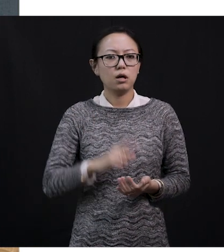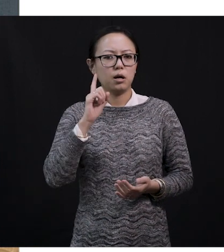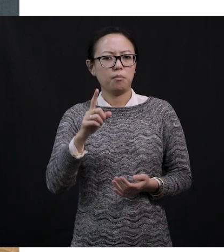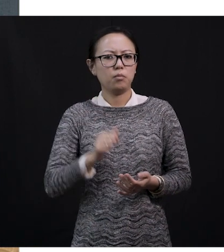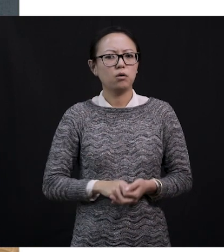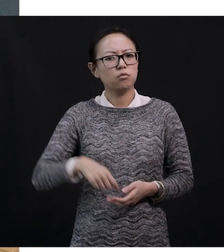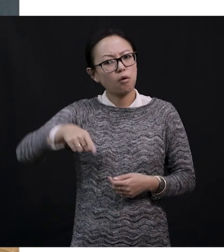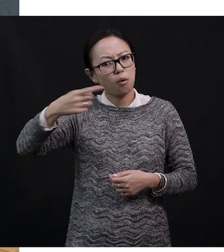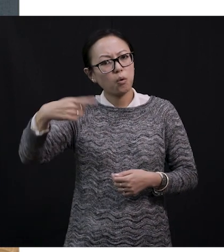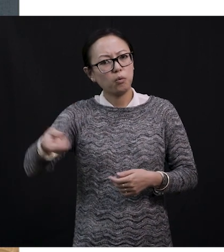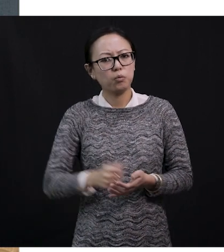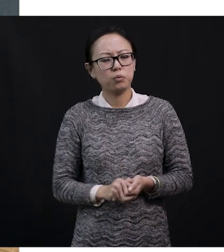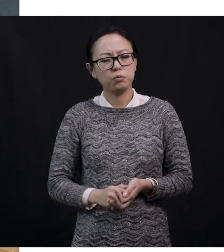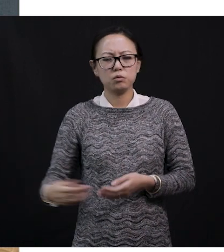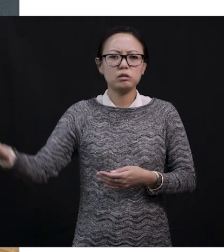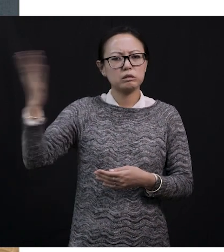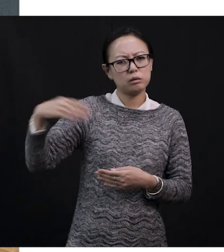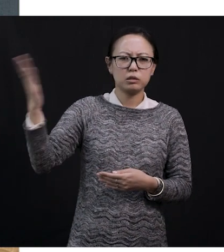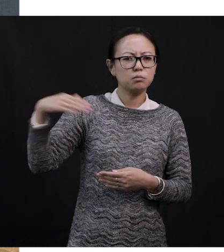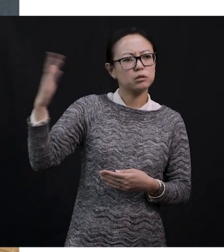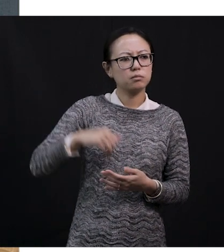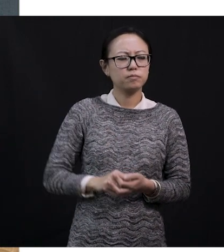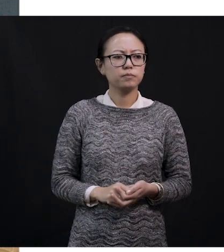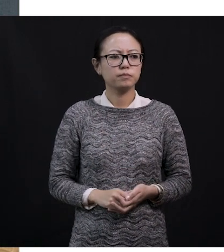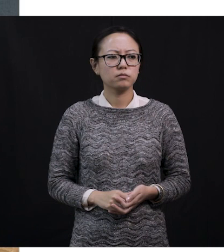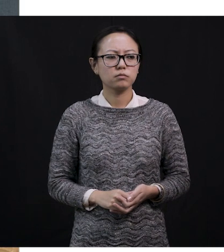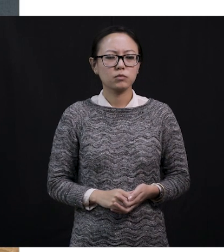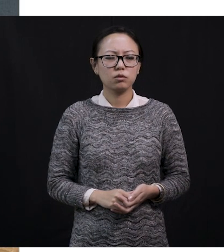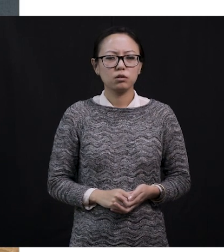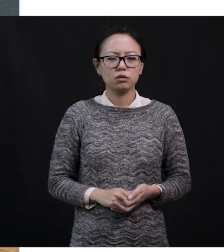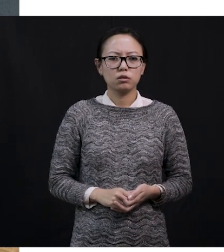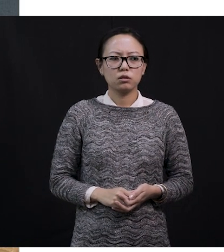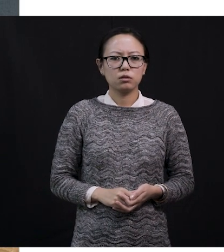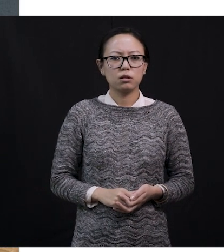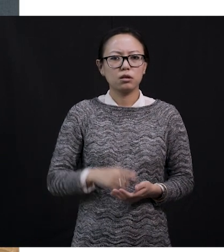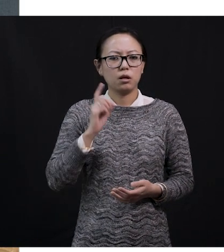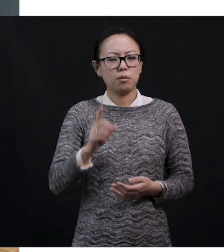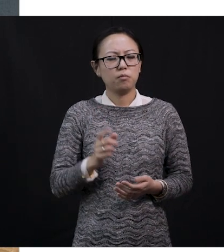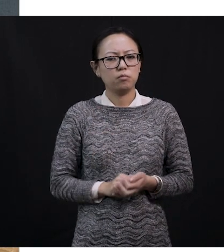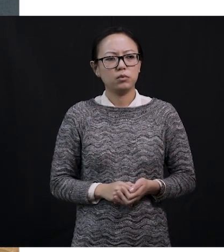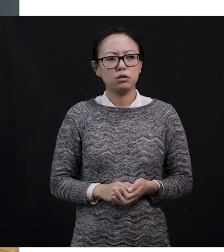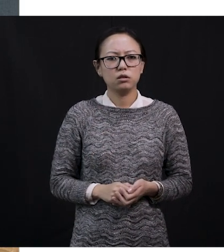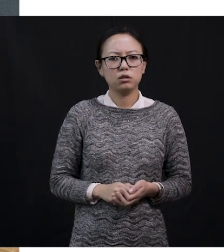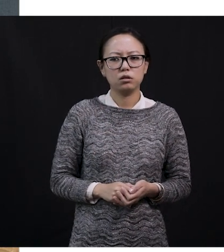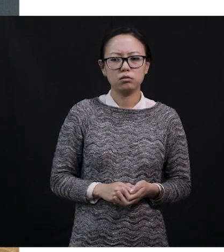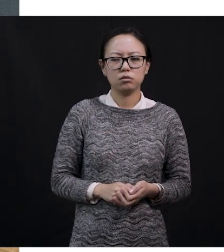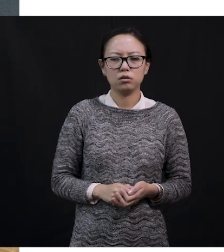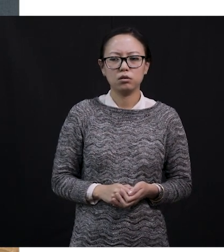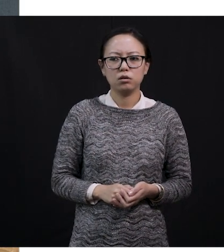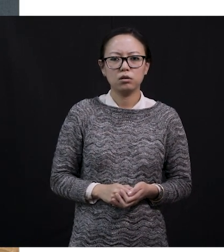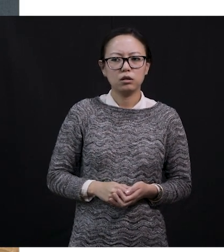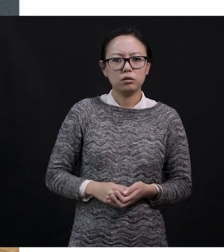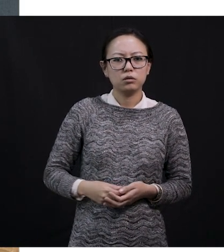on turning up like a bad penny. He kept on turning up as a visitor. And yet, all this time, Bipin Babu refused